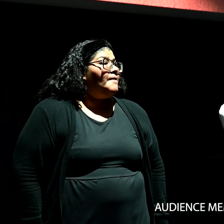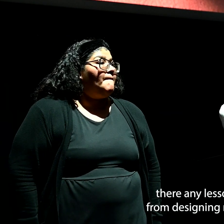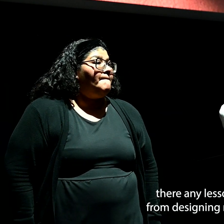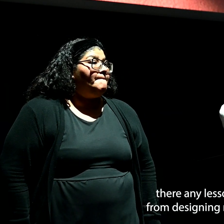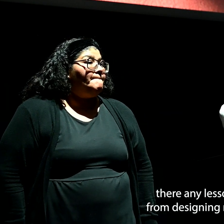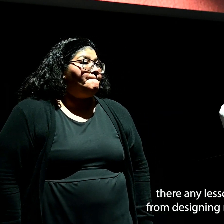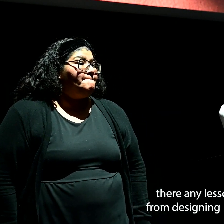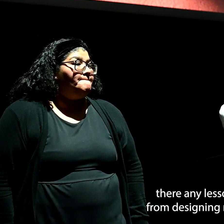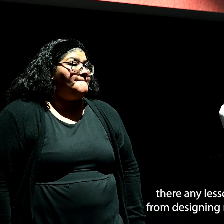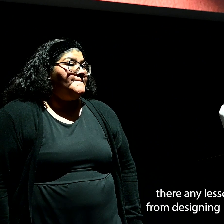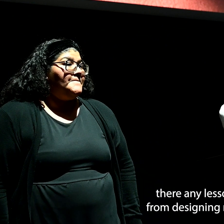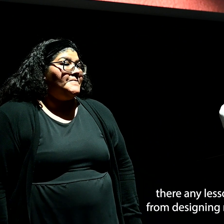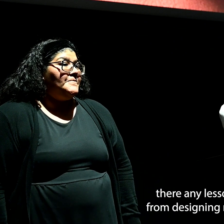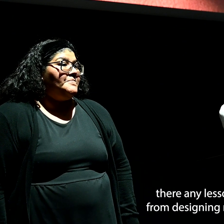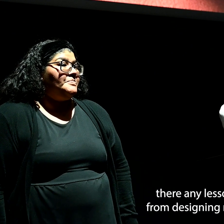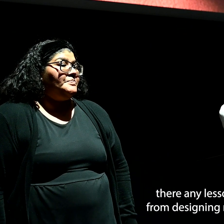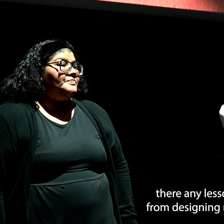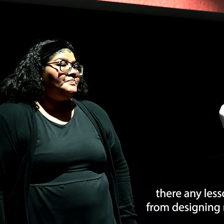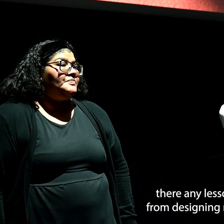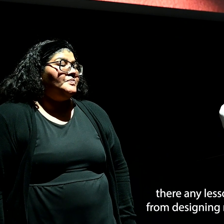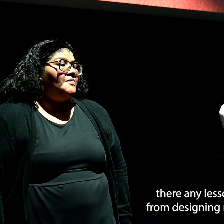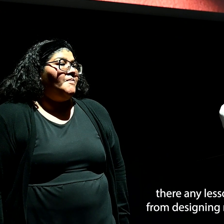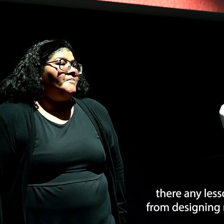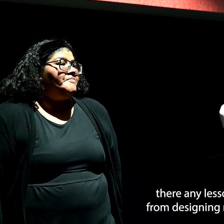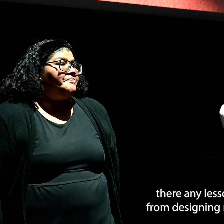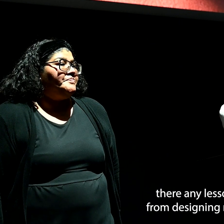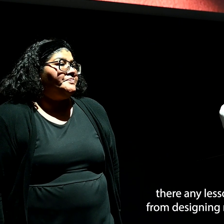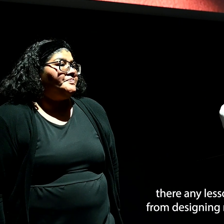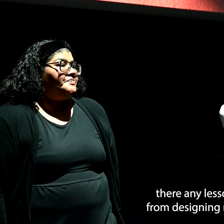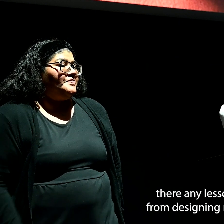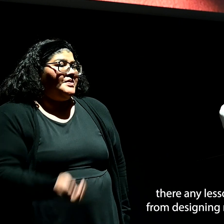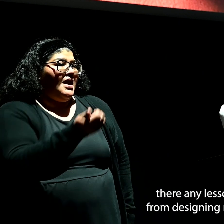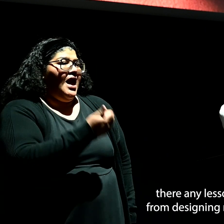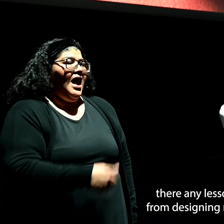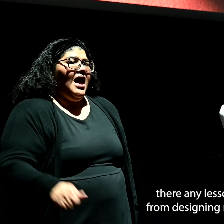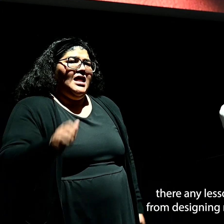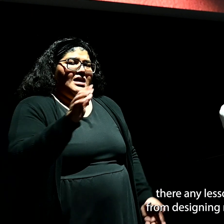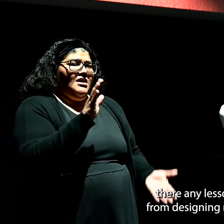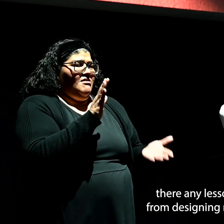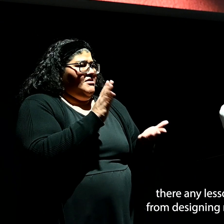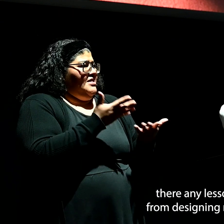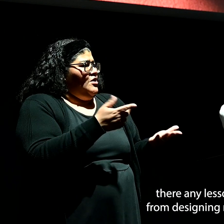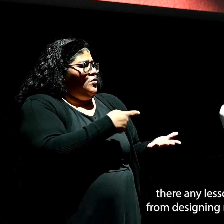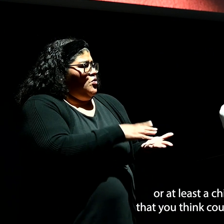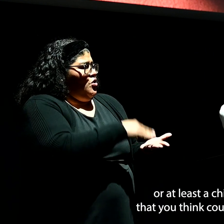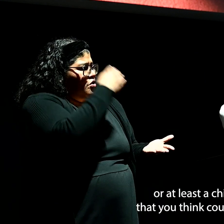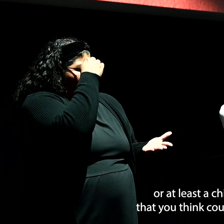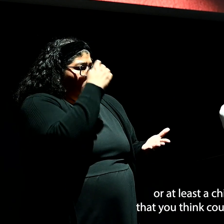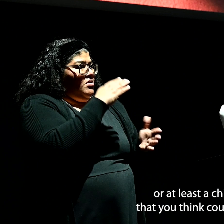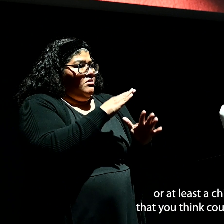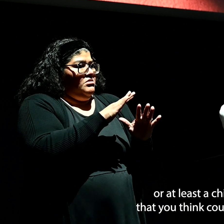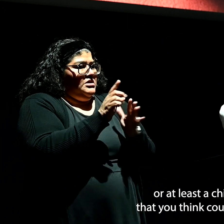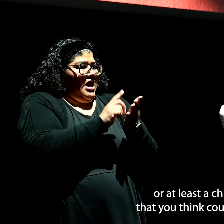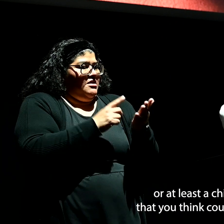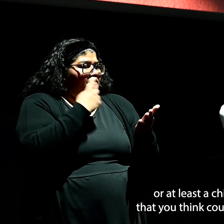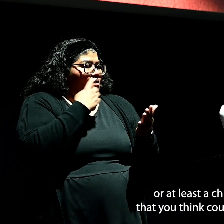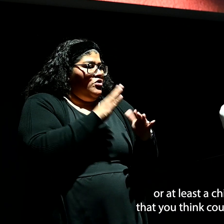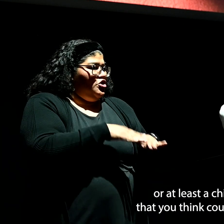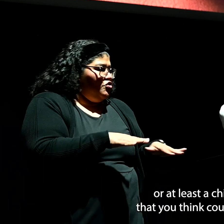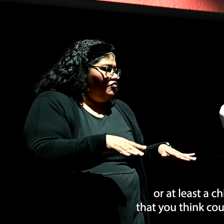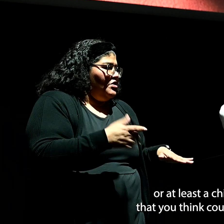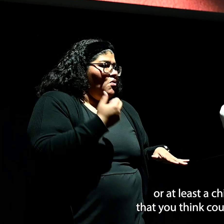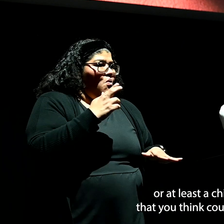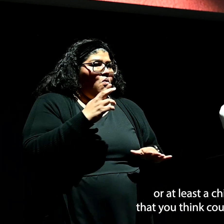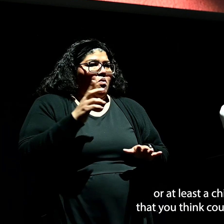Yes, are there any lessons or practices from designing more so for children, or at least a child-oriented